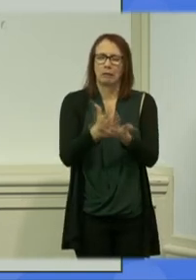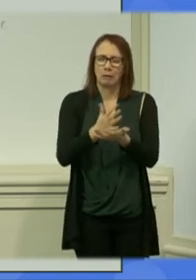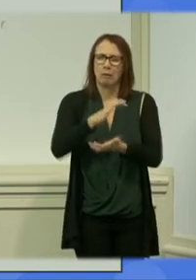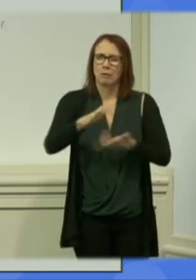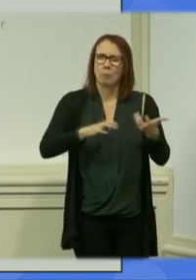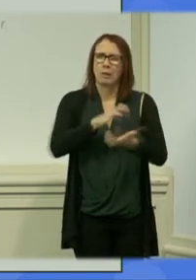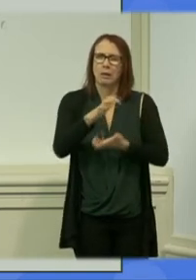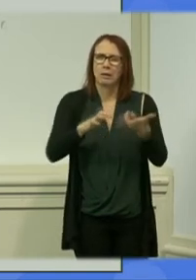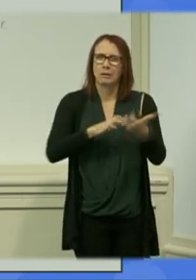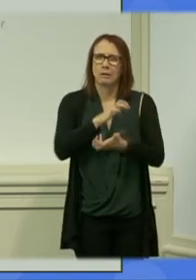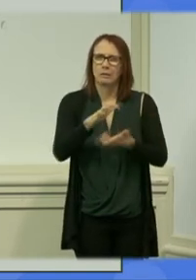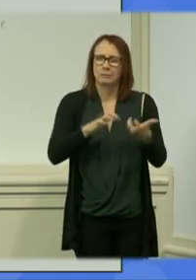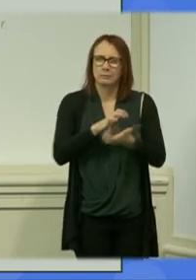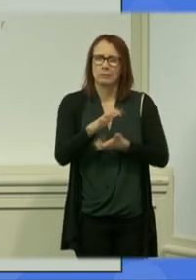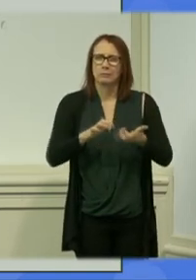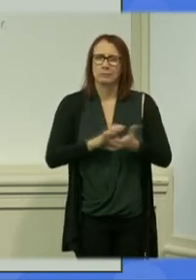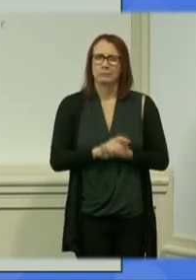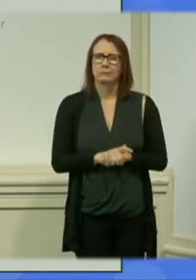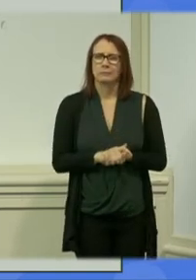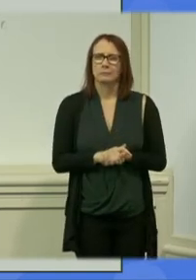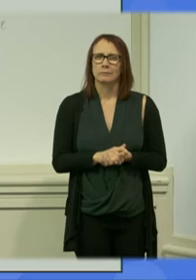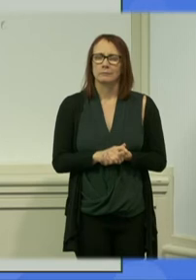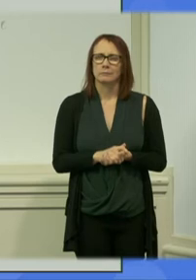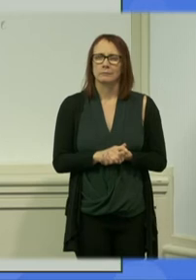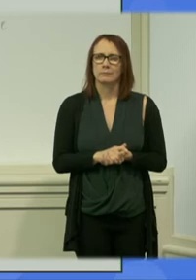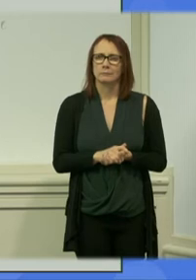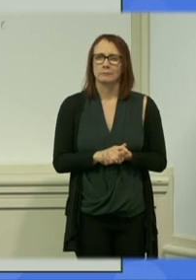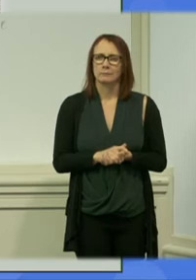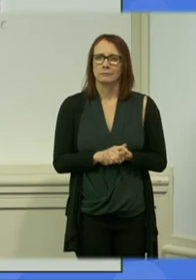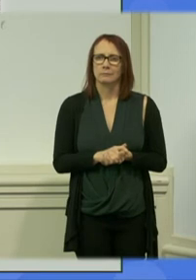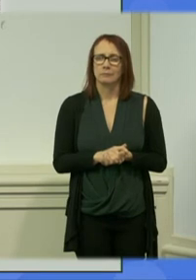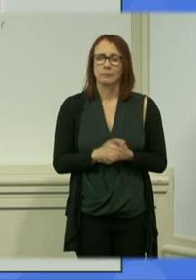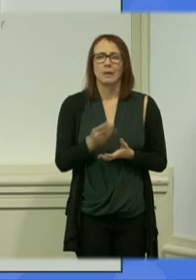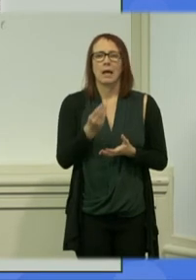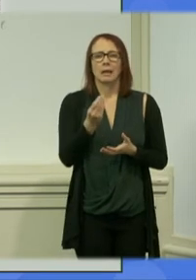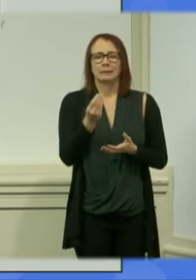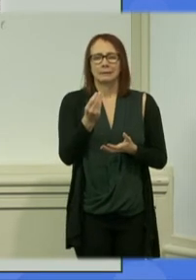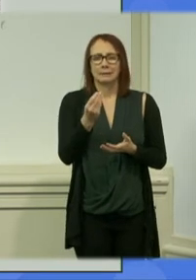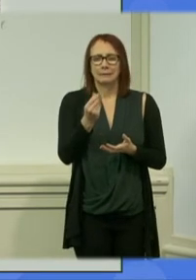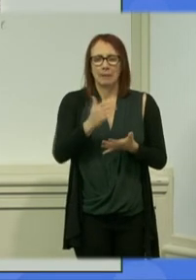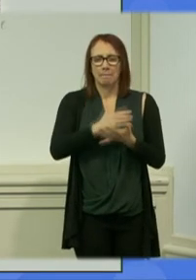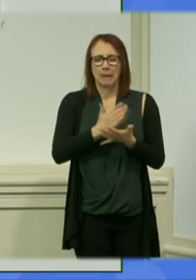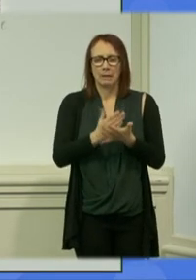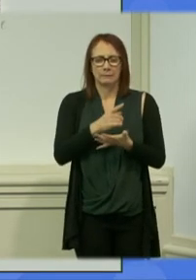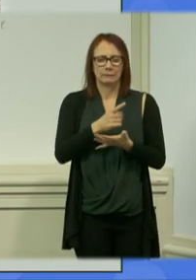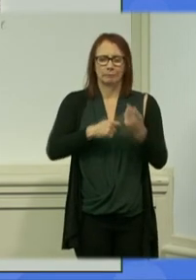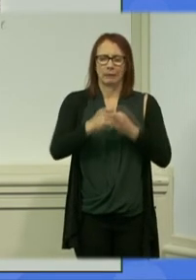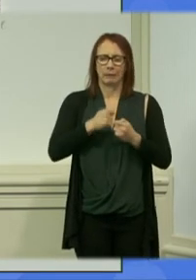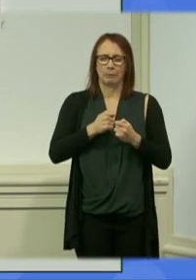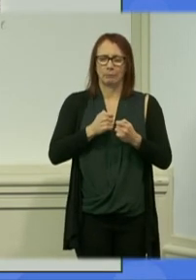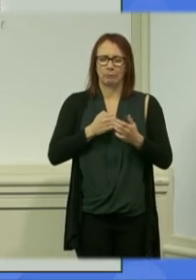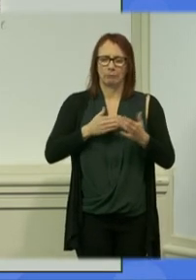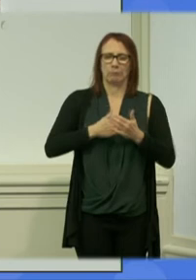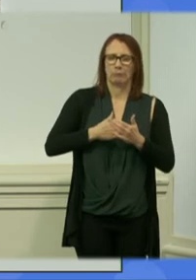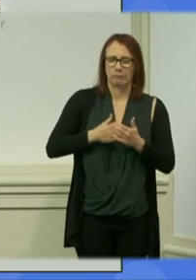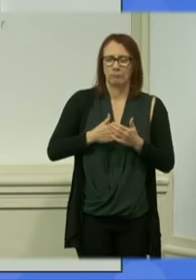complicated mixture. And in that complication of the mixtures, some of the levers get a bit restricted. So